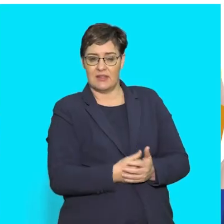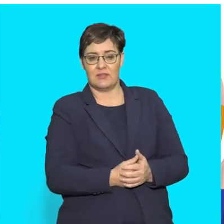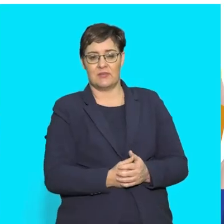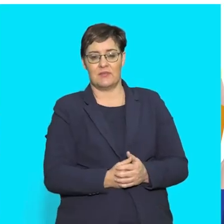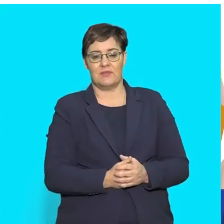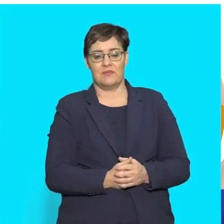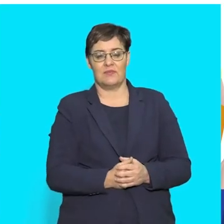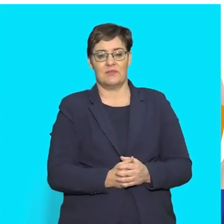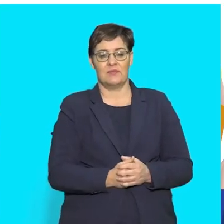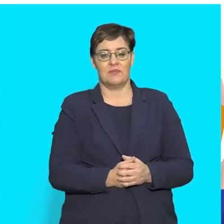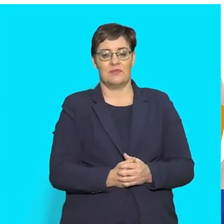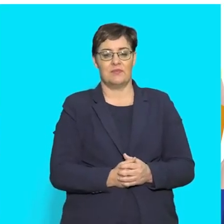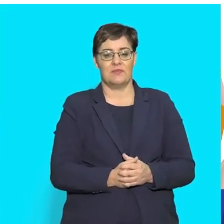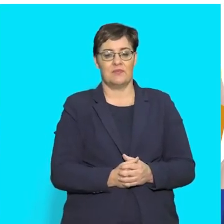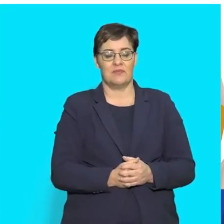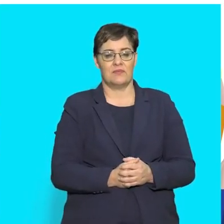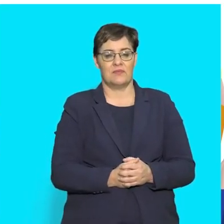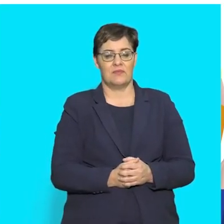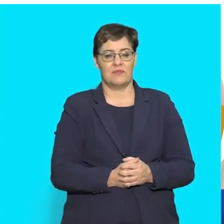say,